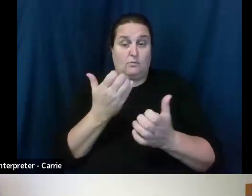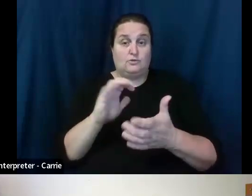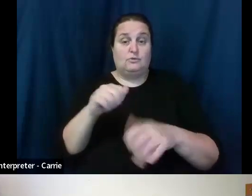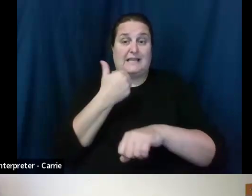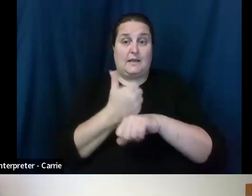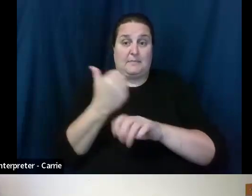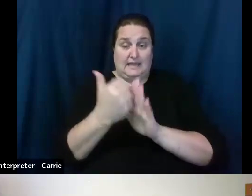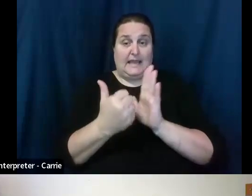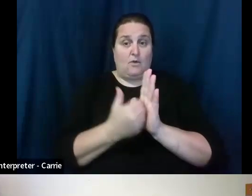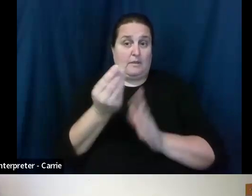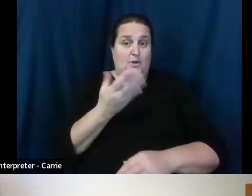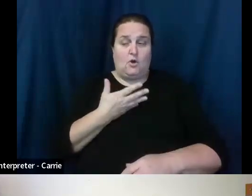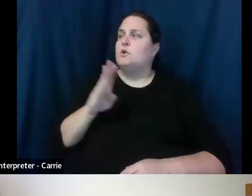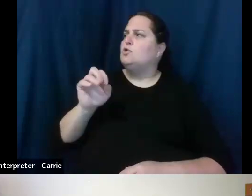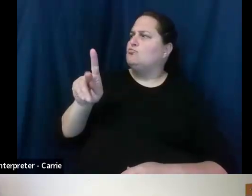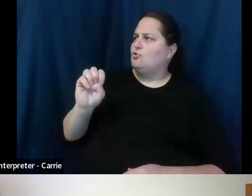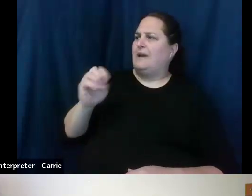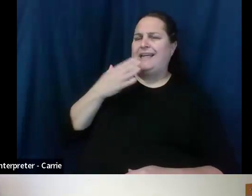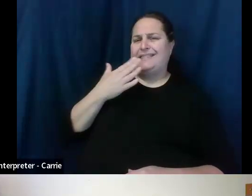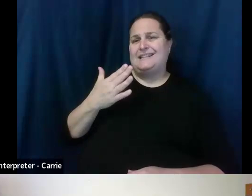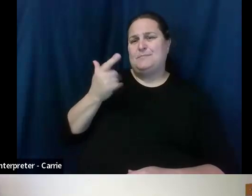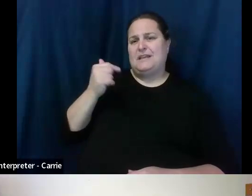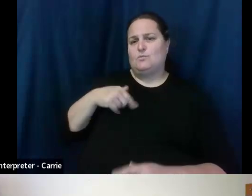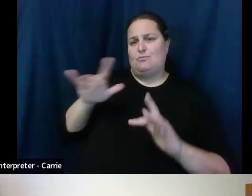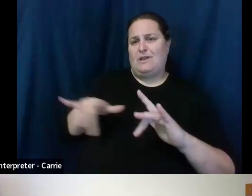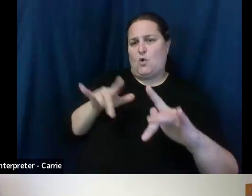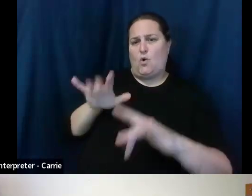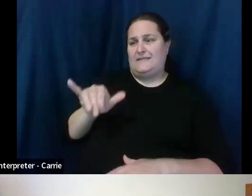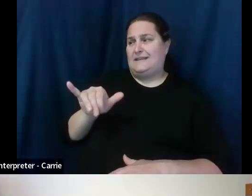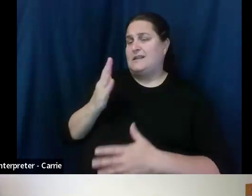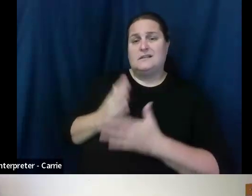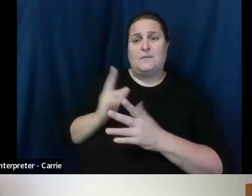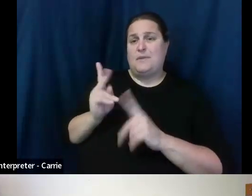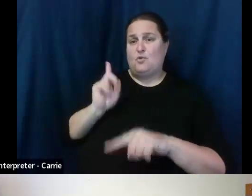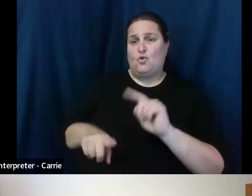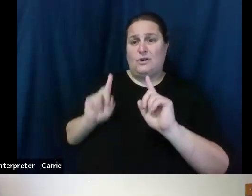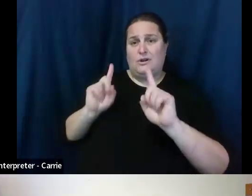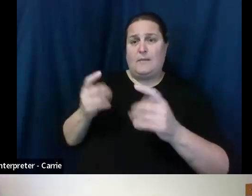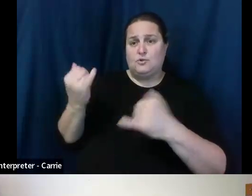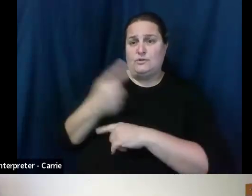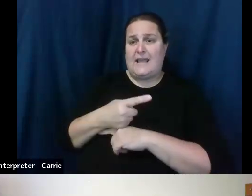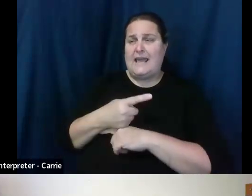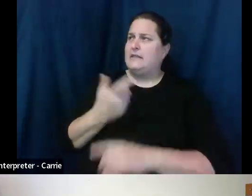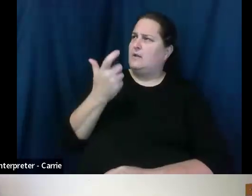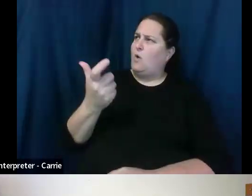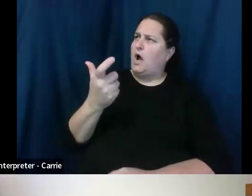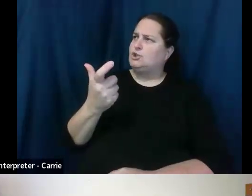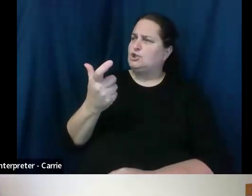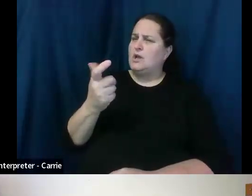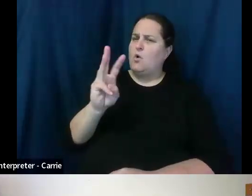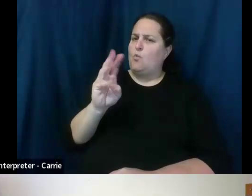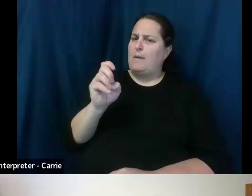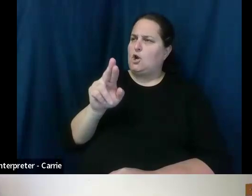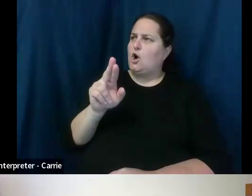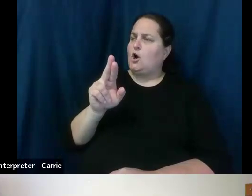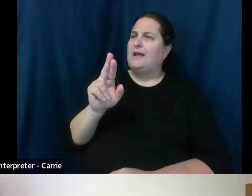I think that will be helpful because since we're recording this, we may have some folks that weren't able to attend today, but then watch the webinar and that Yes. would maybe perhaps want